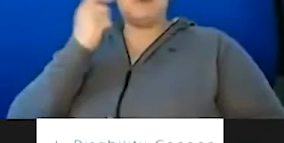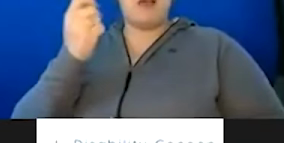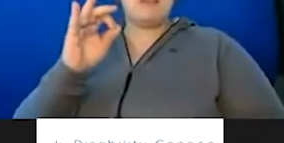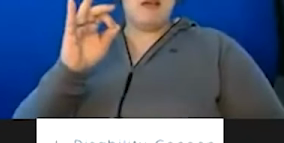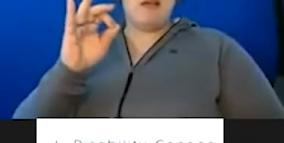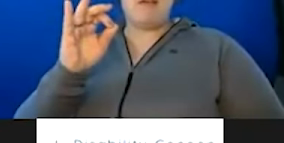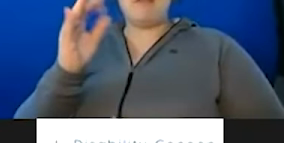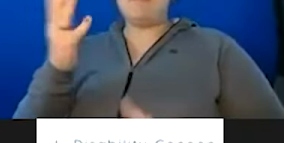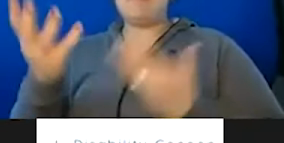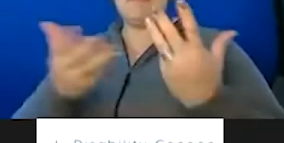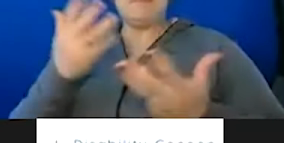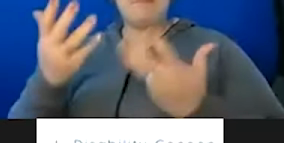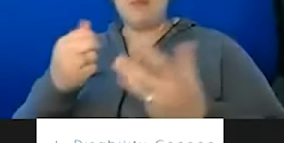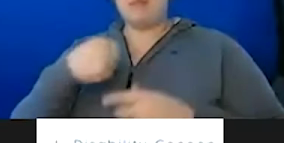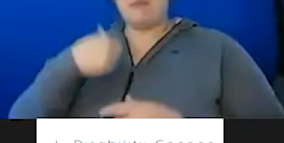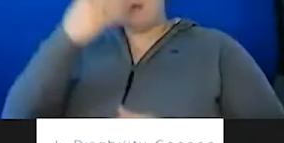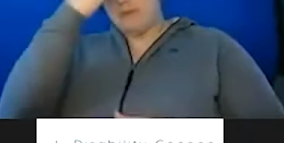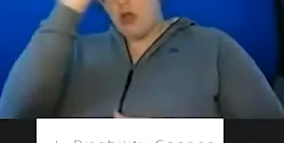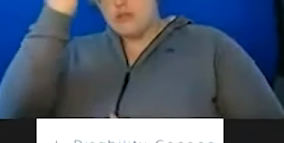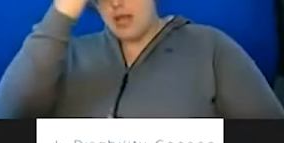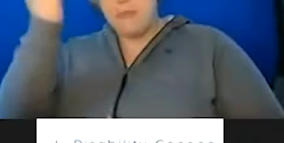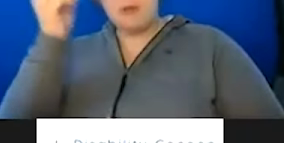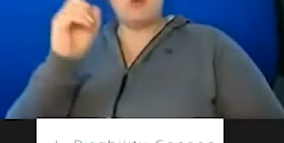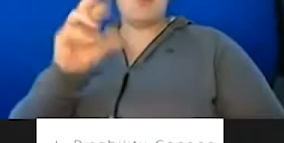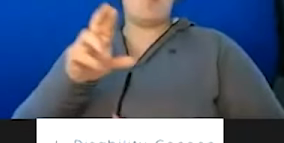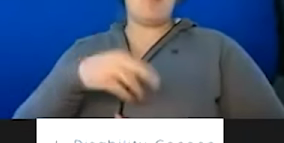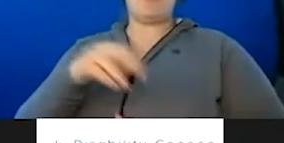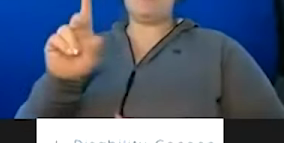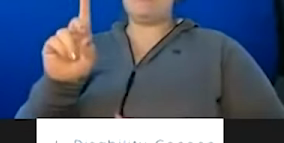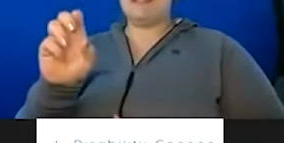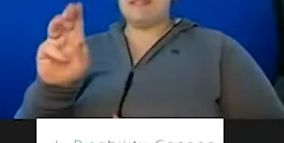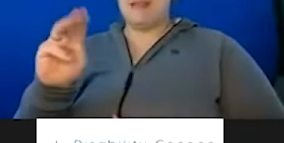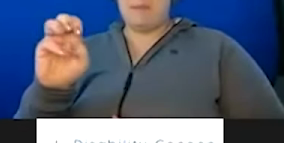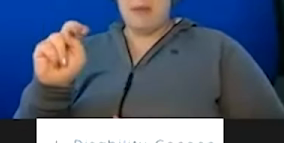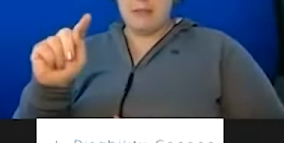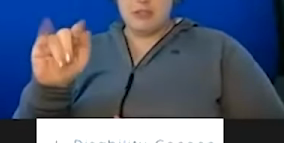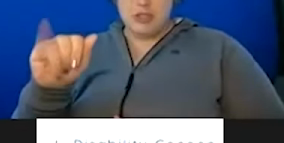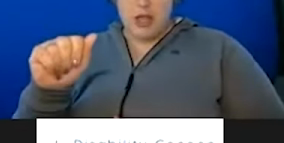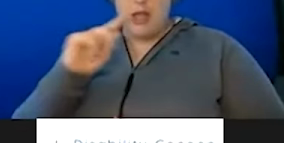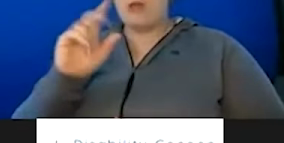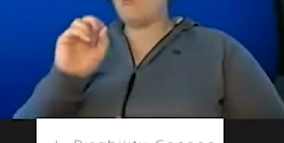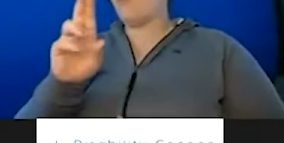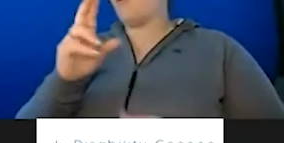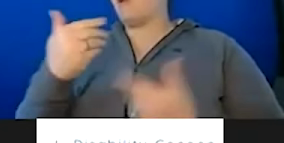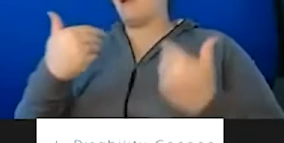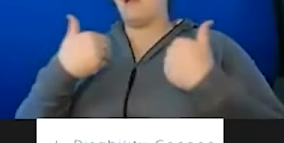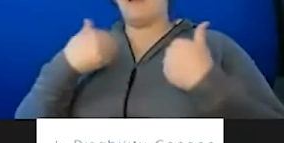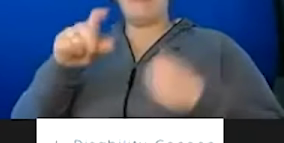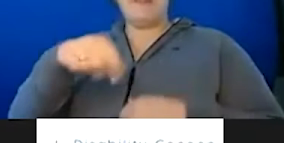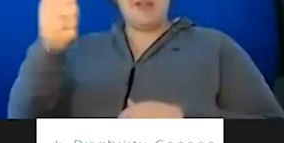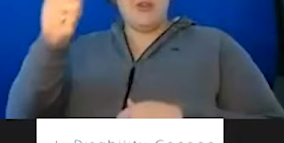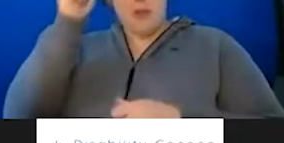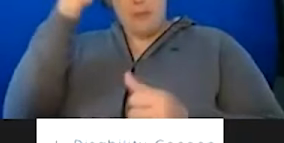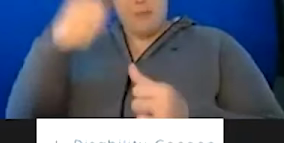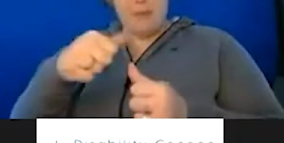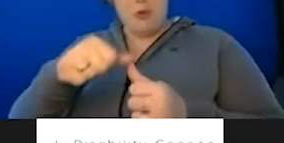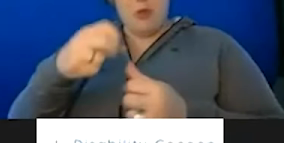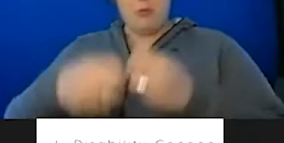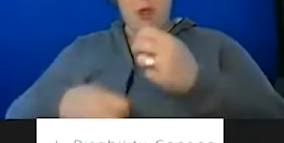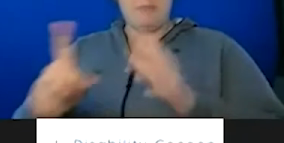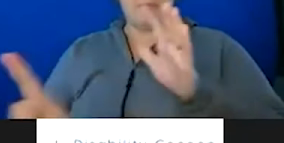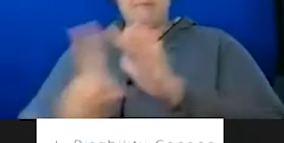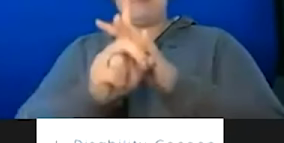dementia or advancing Alzheimer's. Maybe it's because the person has another memory deficit of some type.